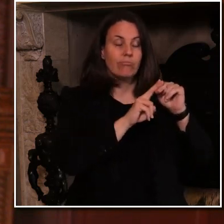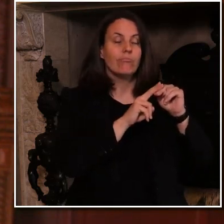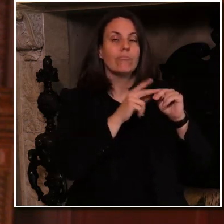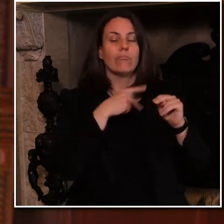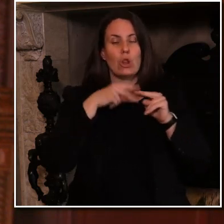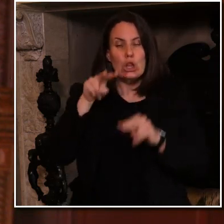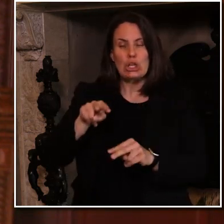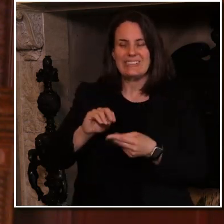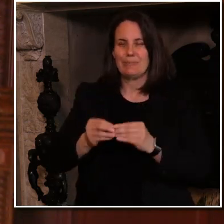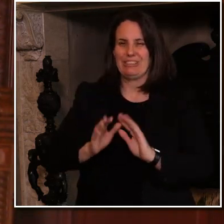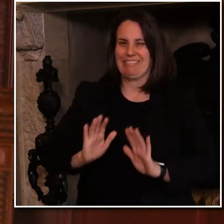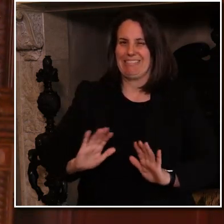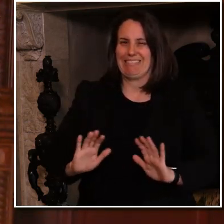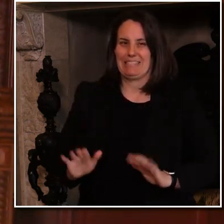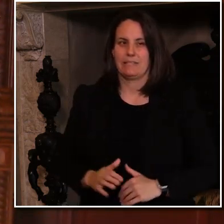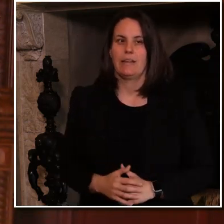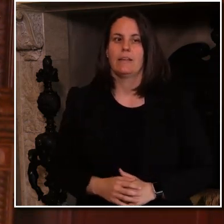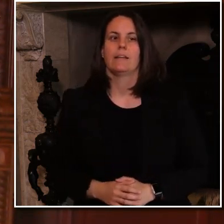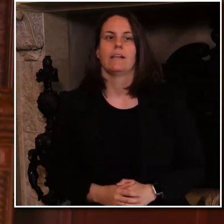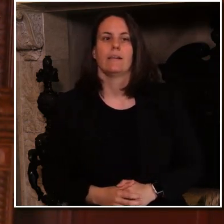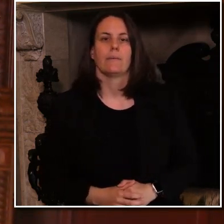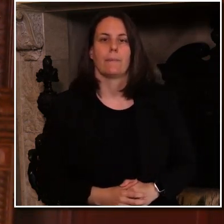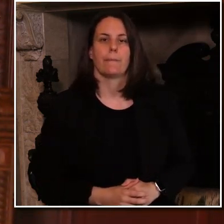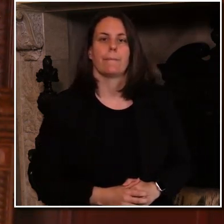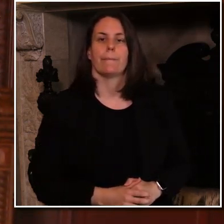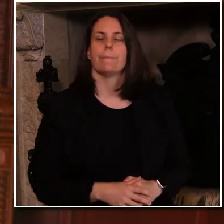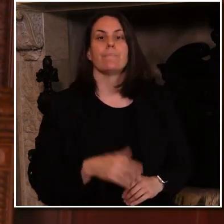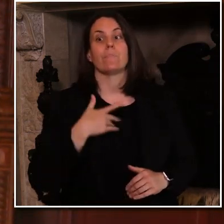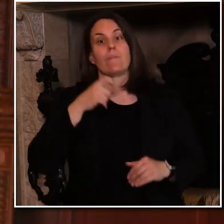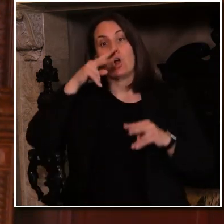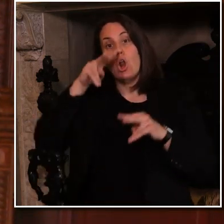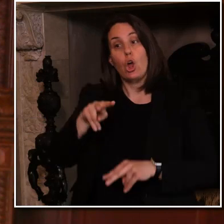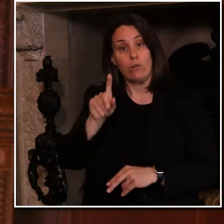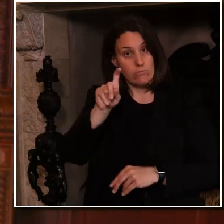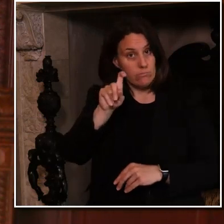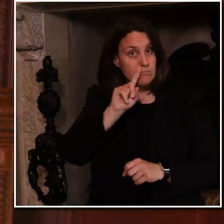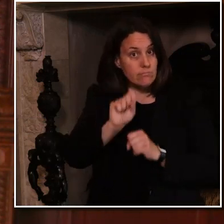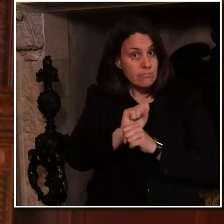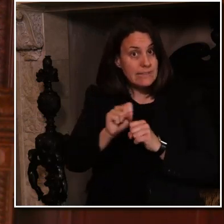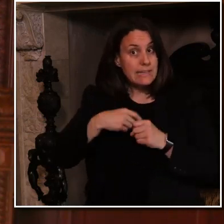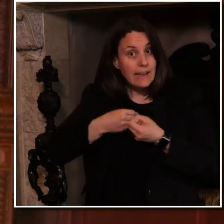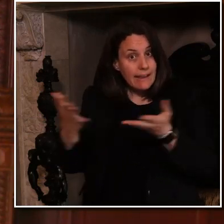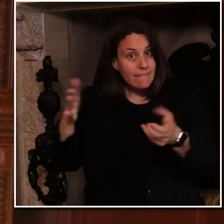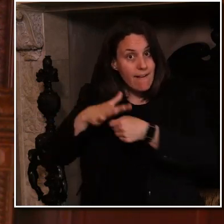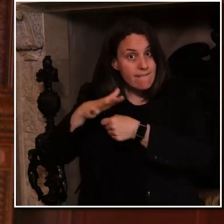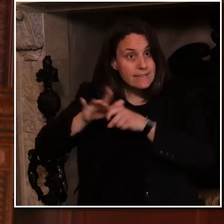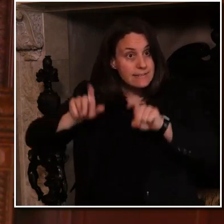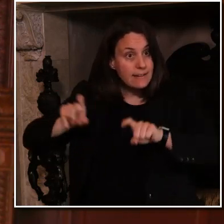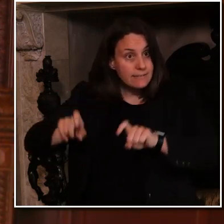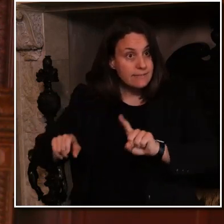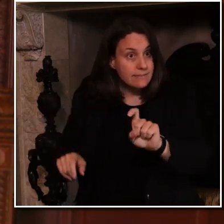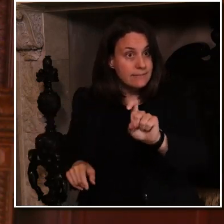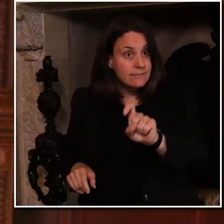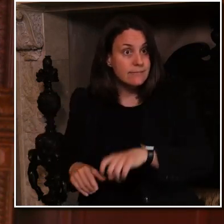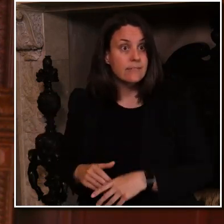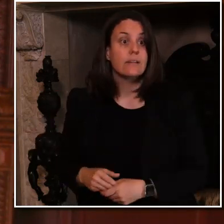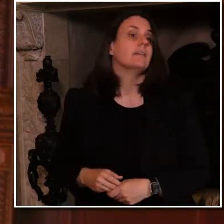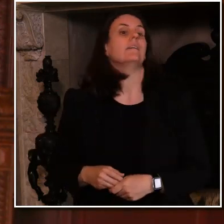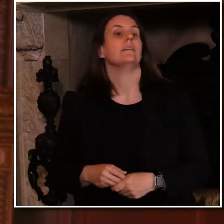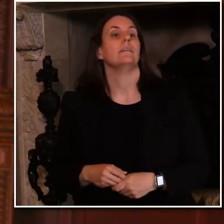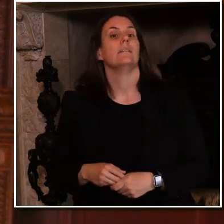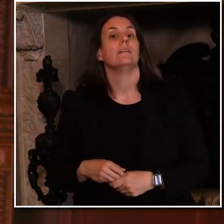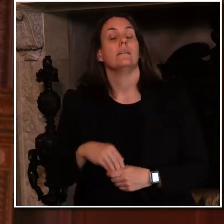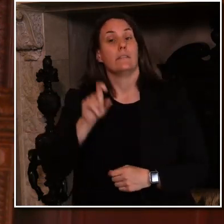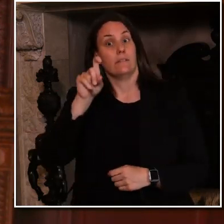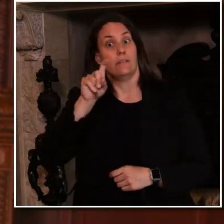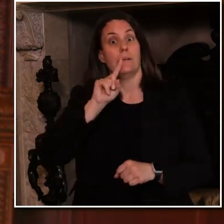enough people to make sure we're not missing people, and is the actual epidemic, the number of people truly becoming infected, regardless